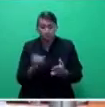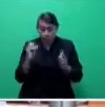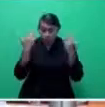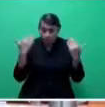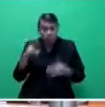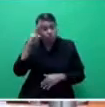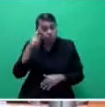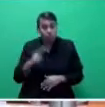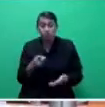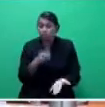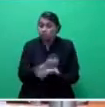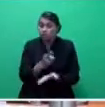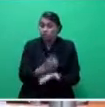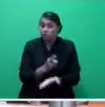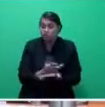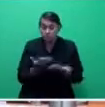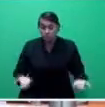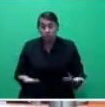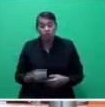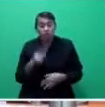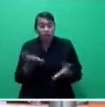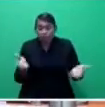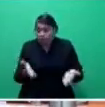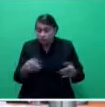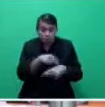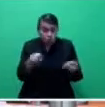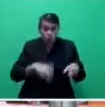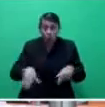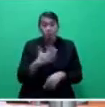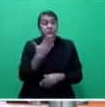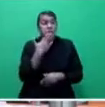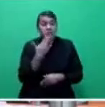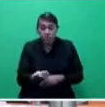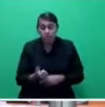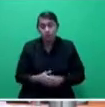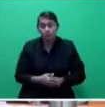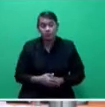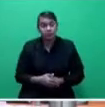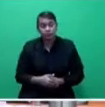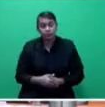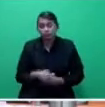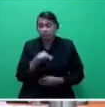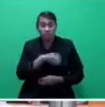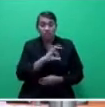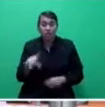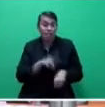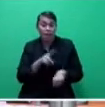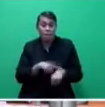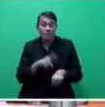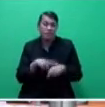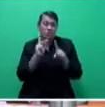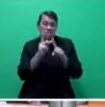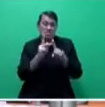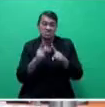the reality of the matter, and I really urge everybody, please, this is not a time to do political point scoring.